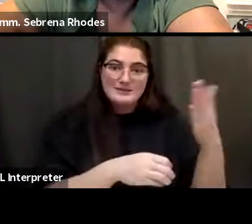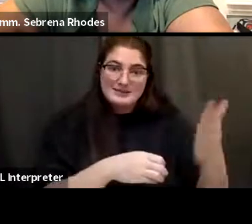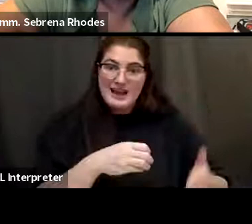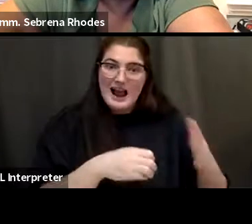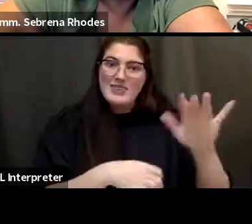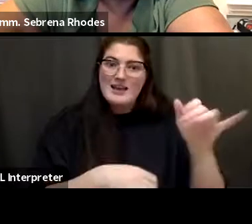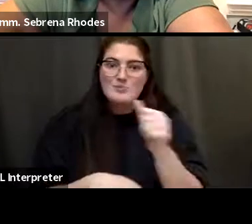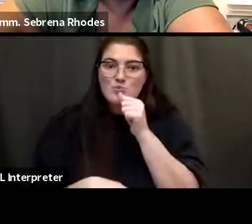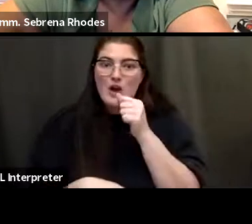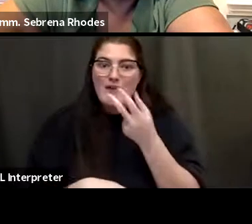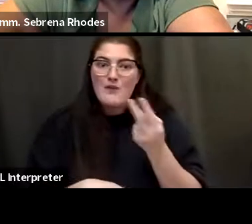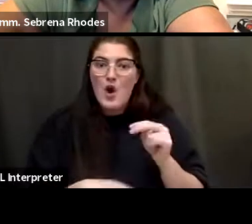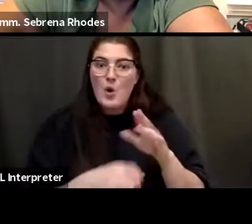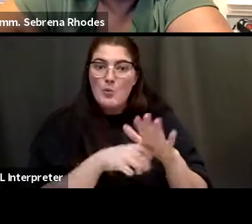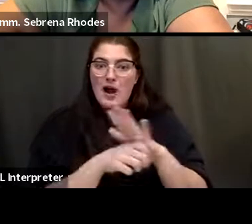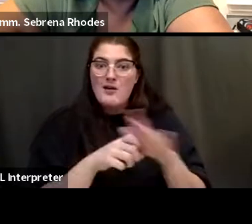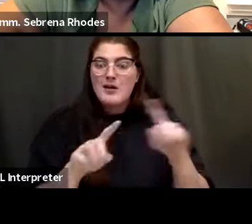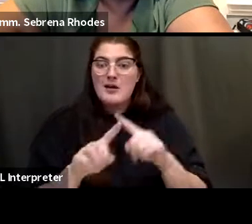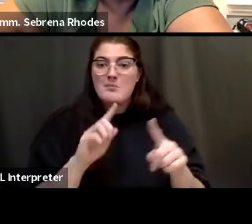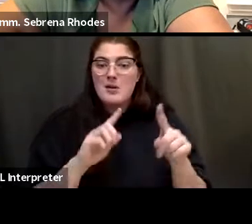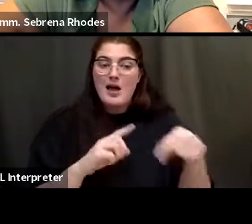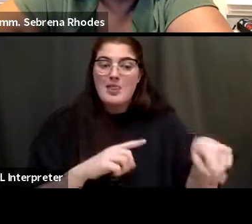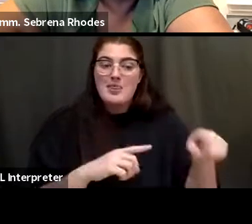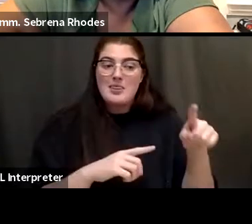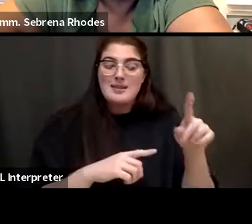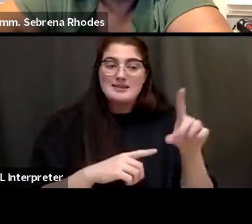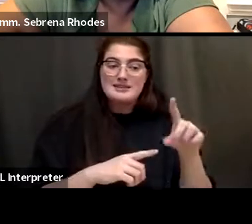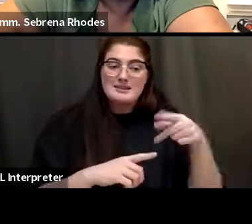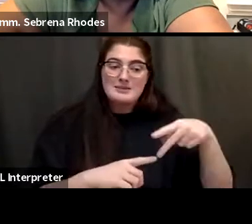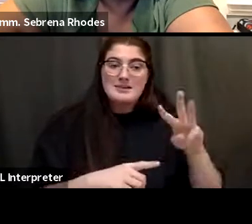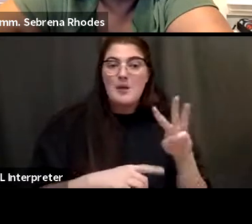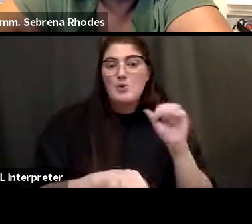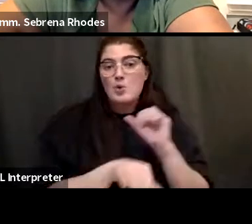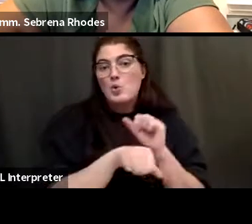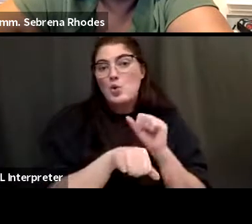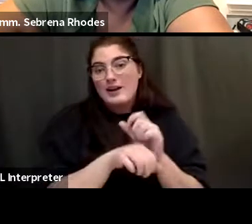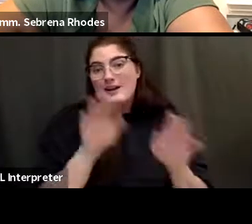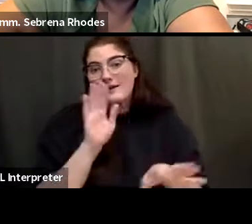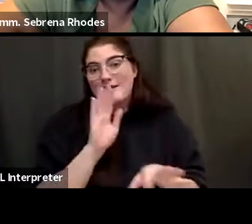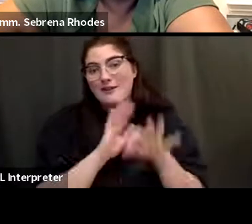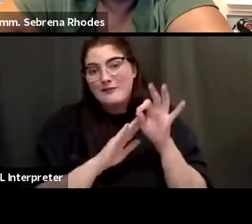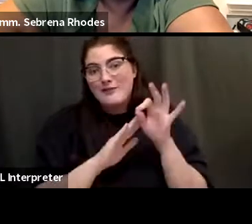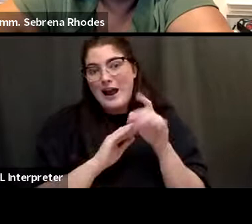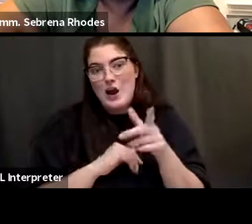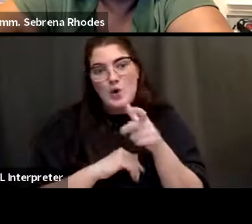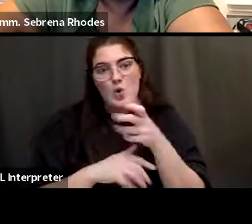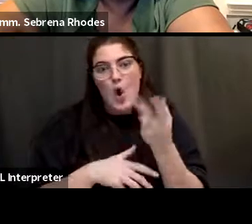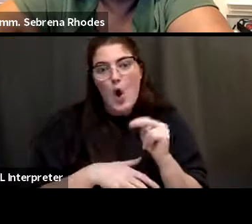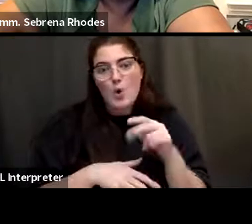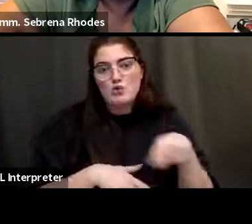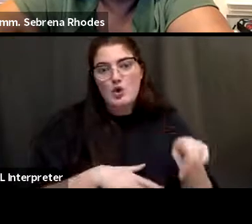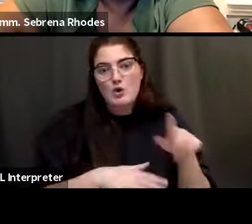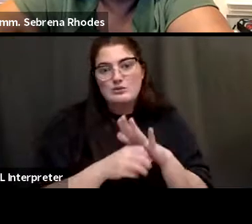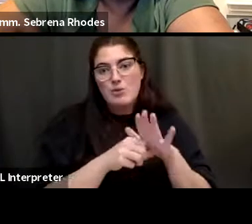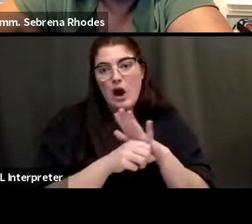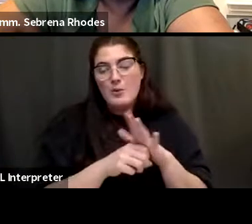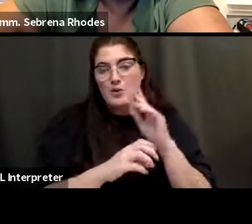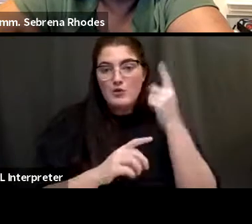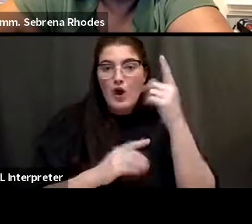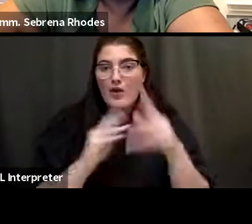but Mr. Cisco is working to find out who owns these properties because they're two open green space. So for all the constituents that are on the